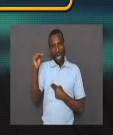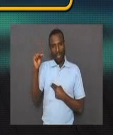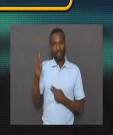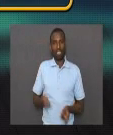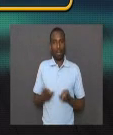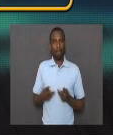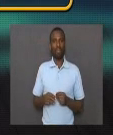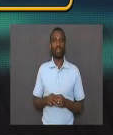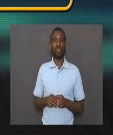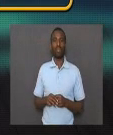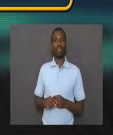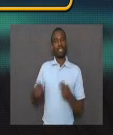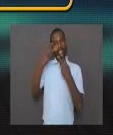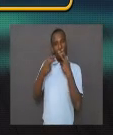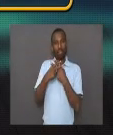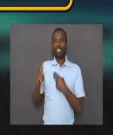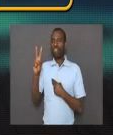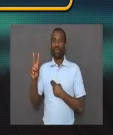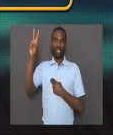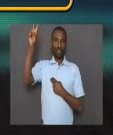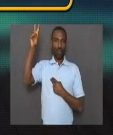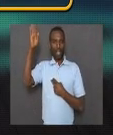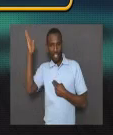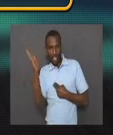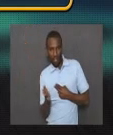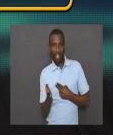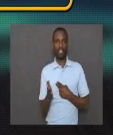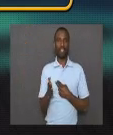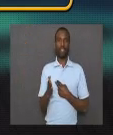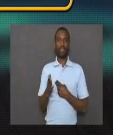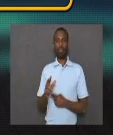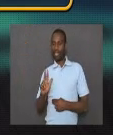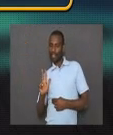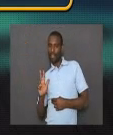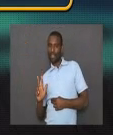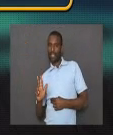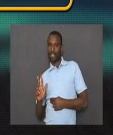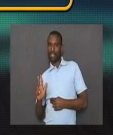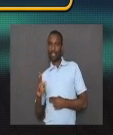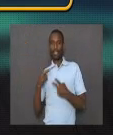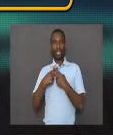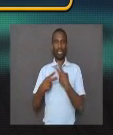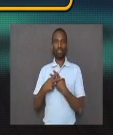velocity squared divided by 3 times the volume.